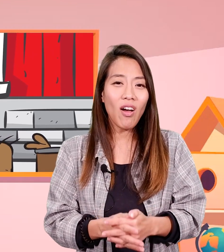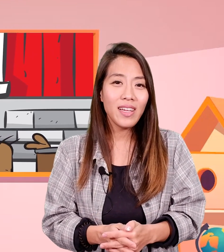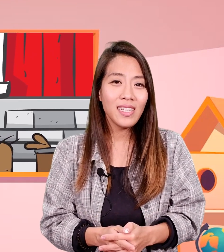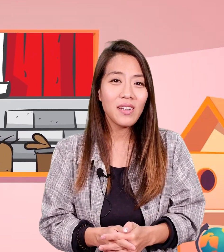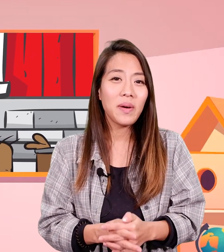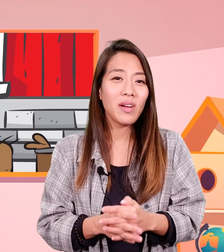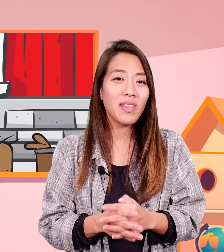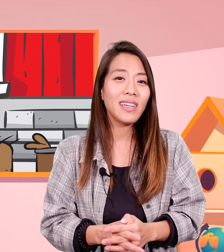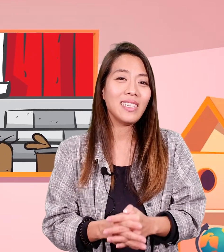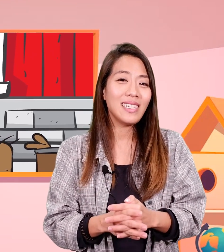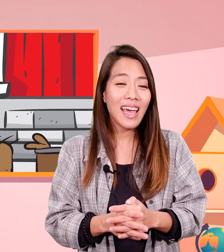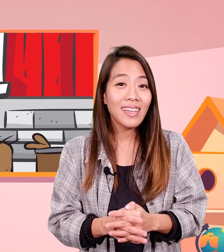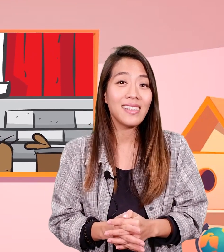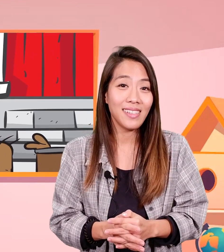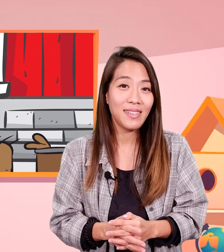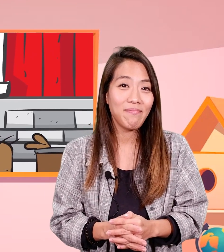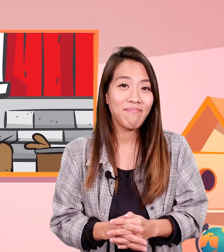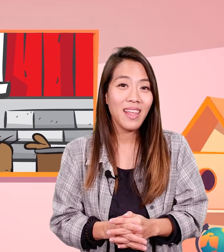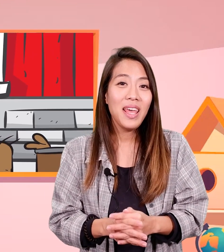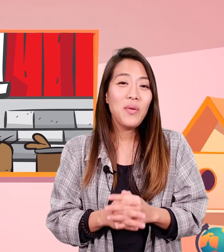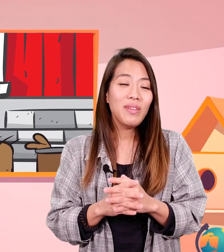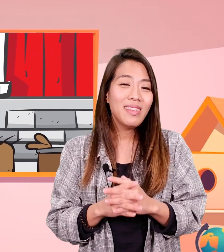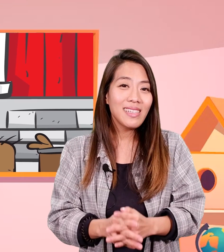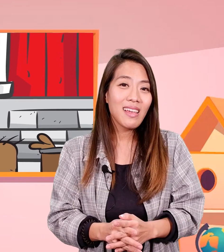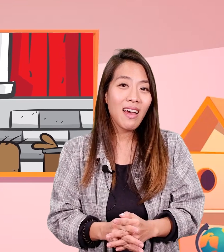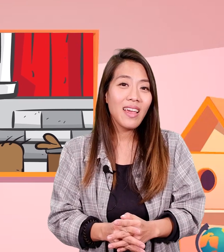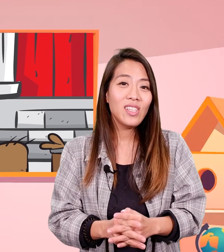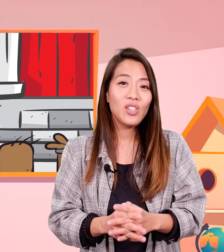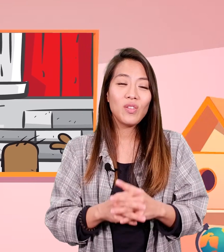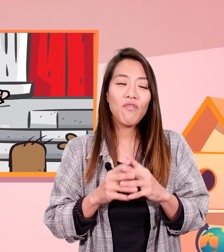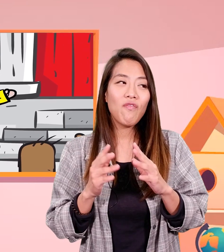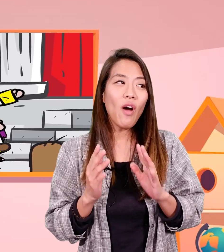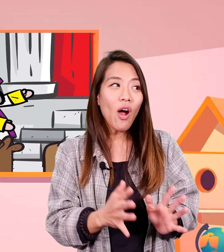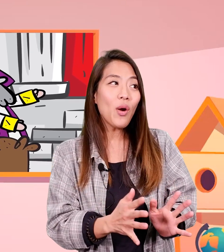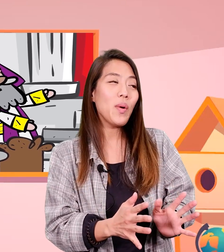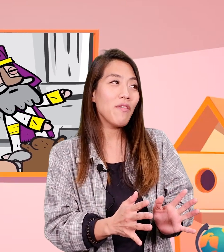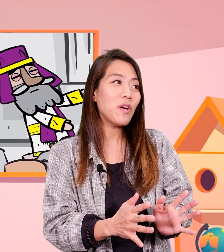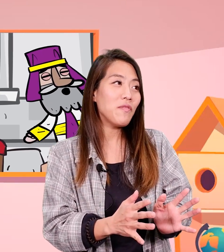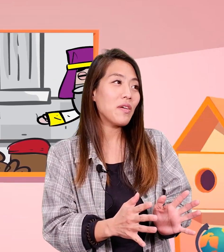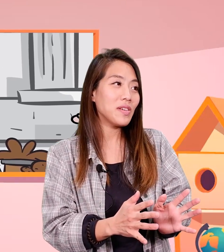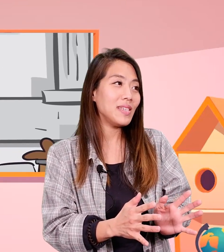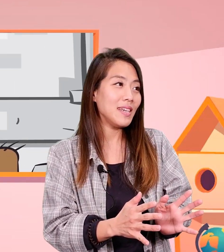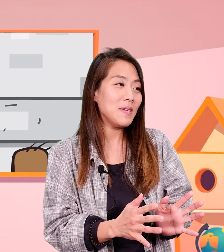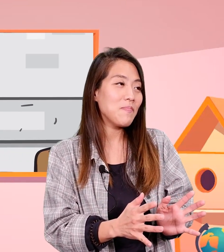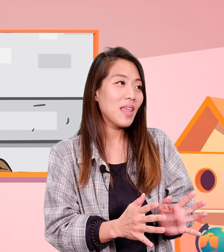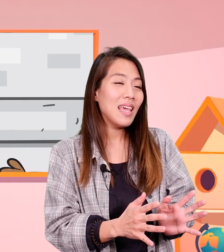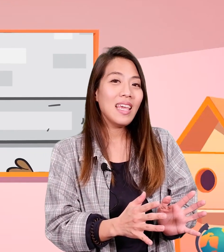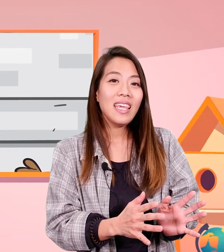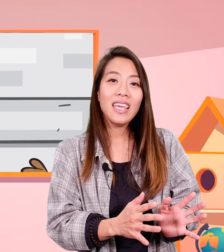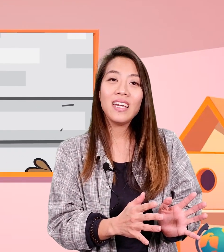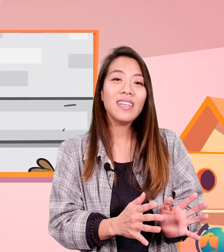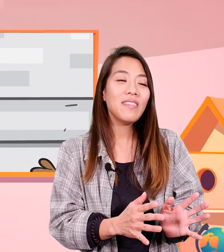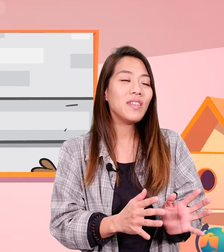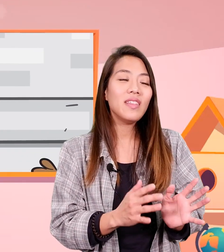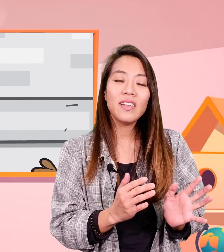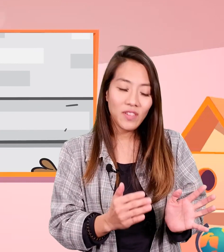was dishonest about collecting taxes. Well, this guy stood far away from Pharisee.